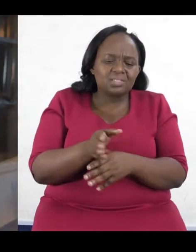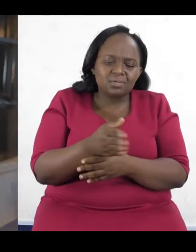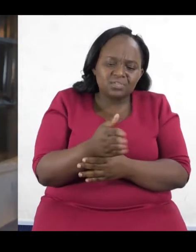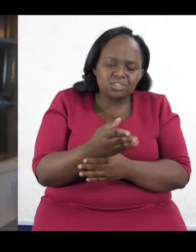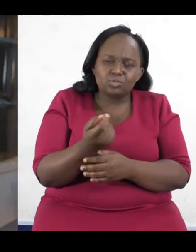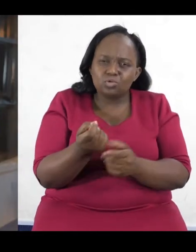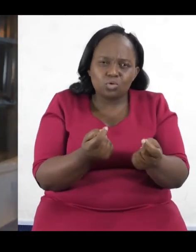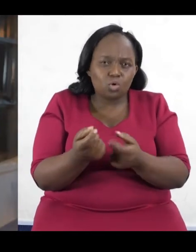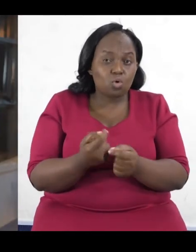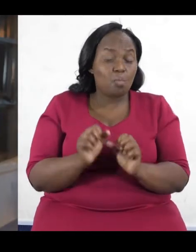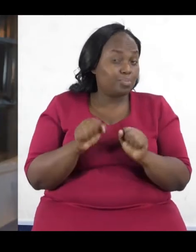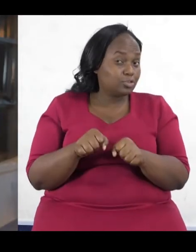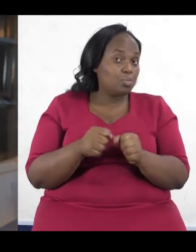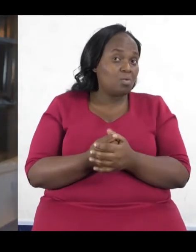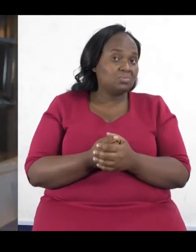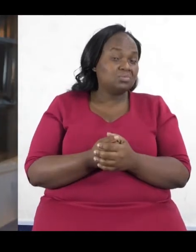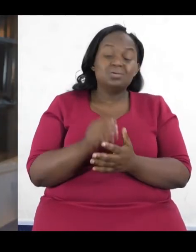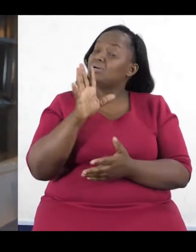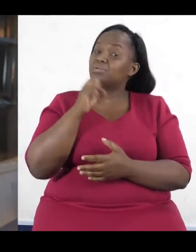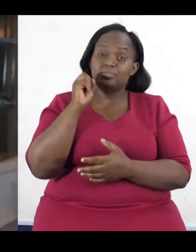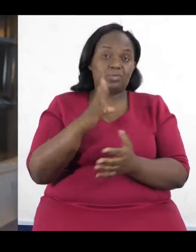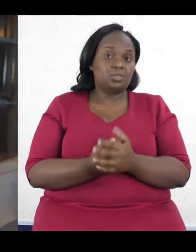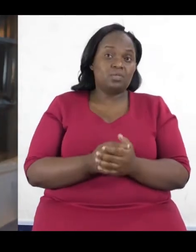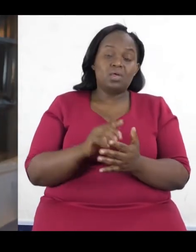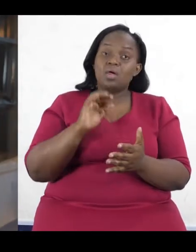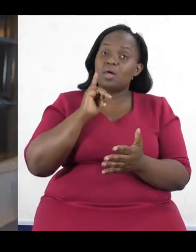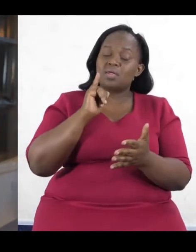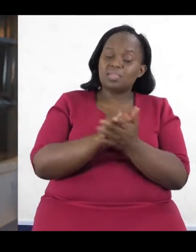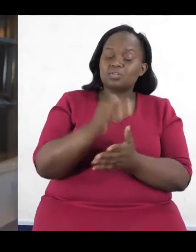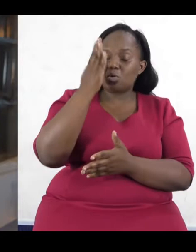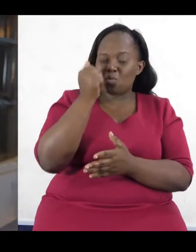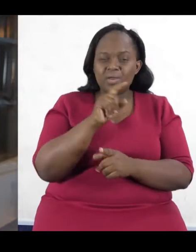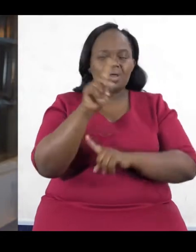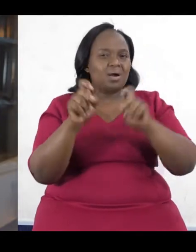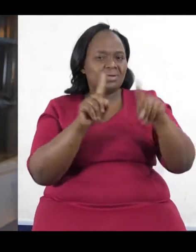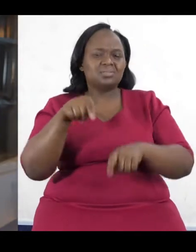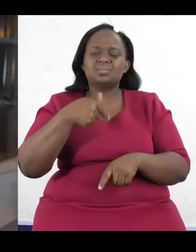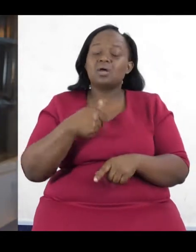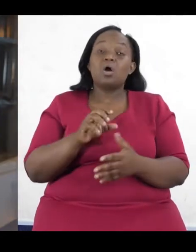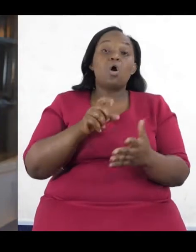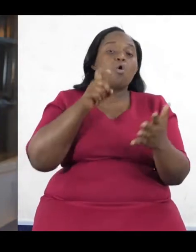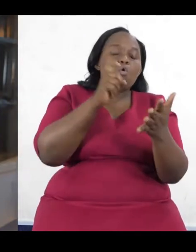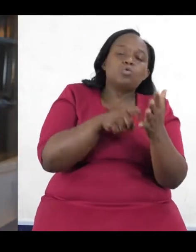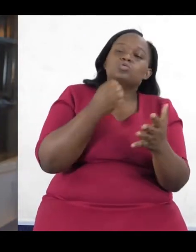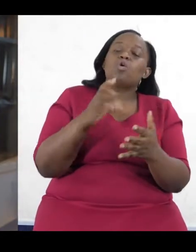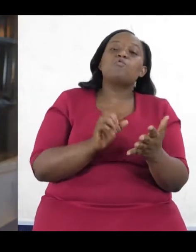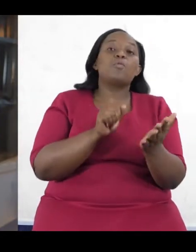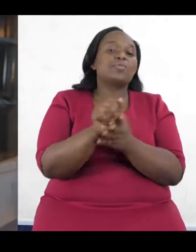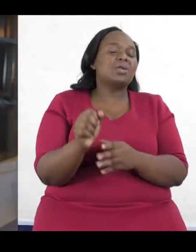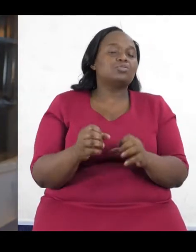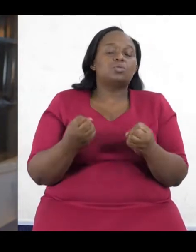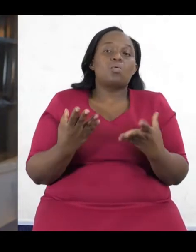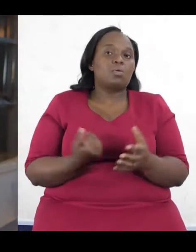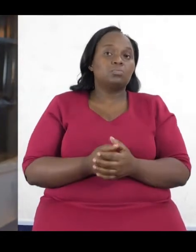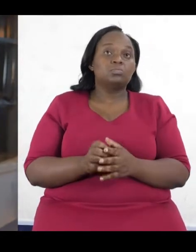fingerlings? It becomes very expensive. And that's how actually you need to ask ourselves, what's the cost of production in Kenya? For